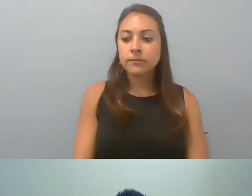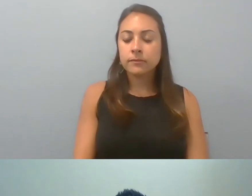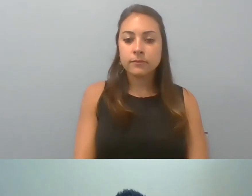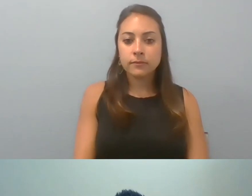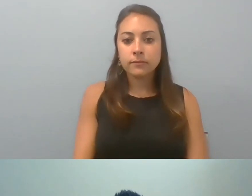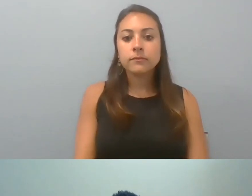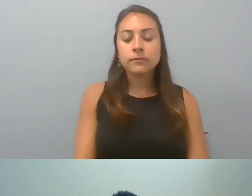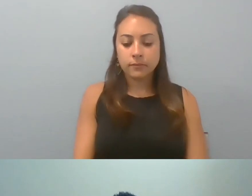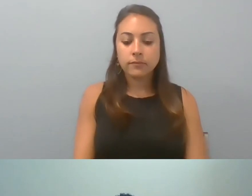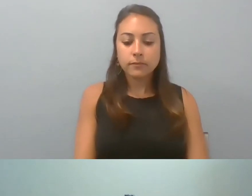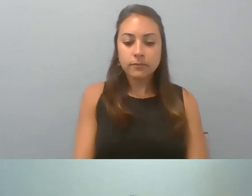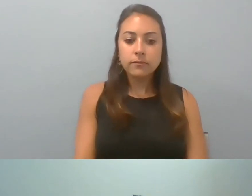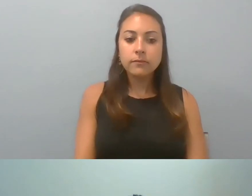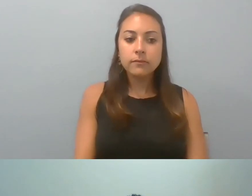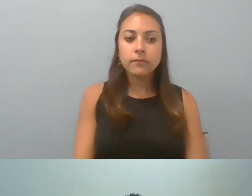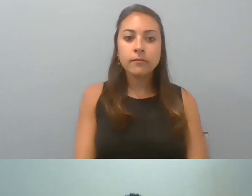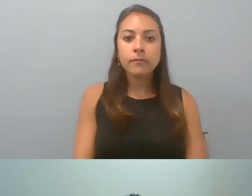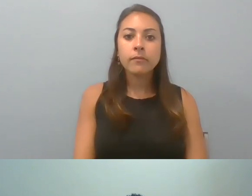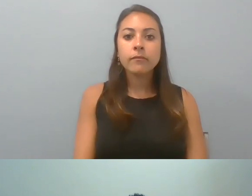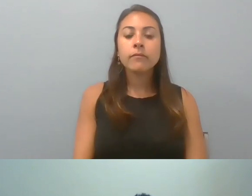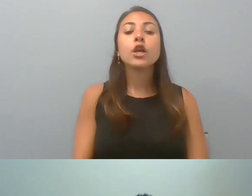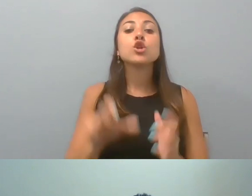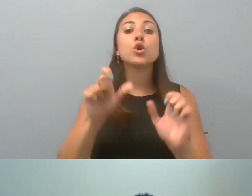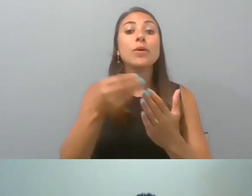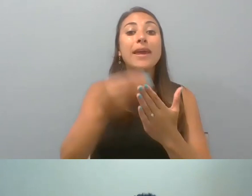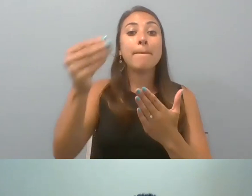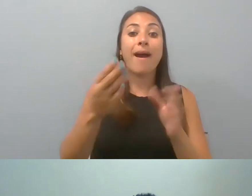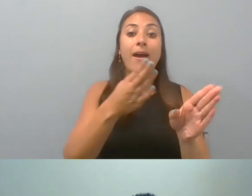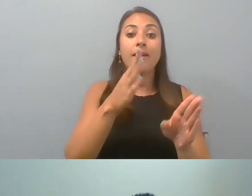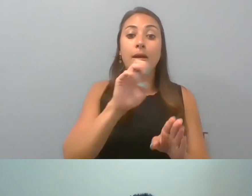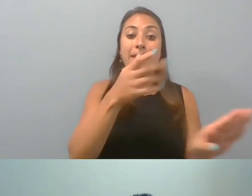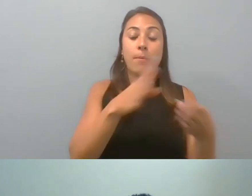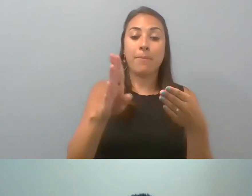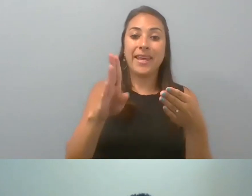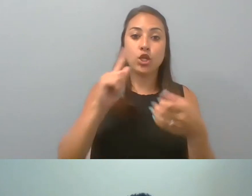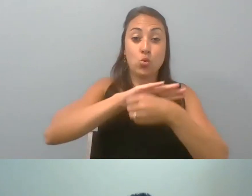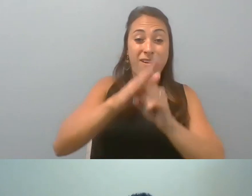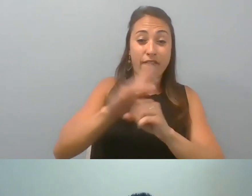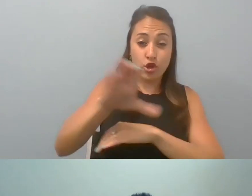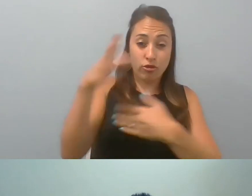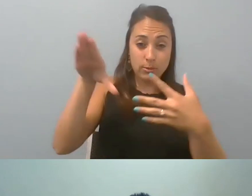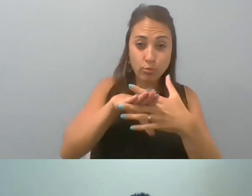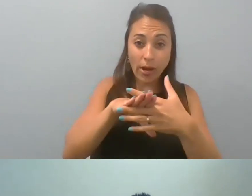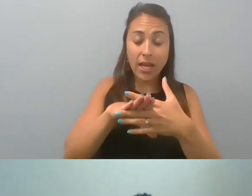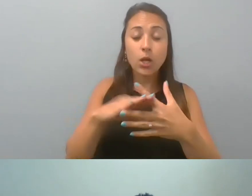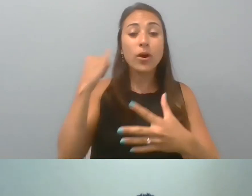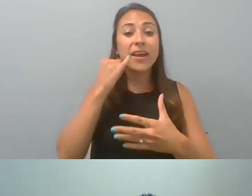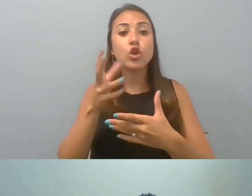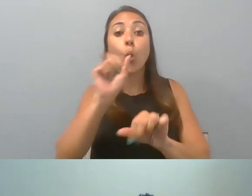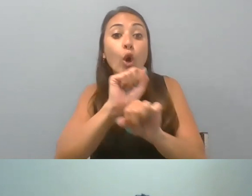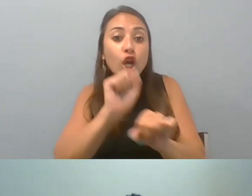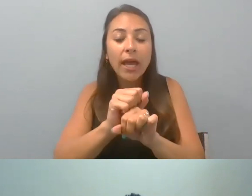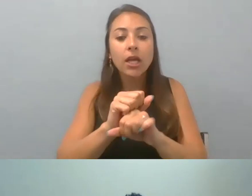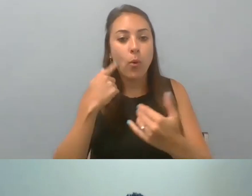to purchase a meal plan that covers you during that time, or if you're part of a sponsored program, often those programs are also